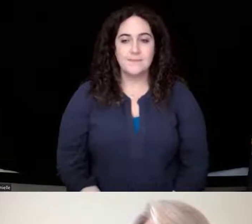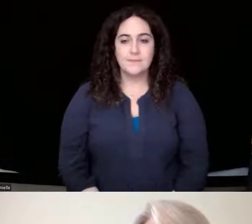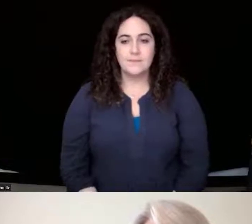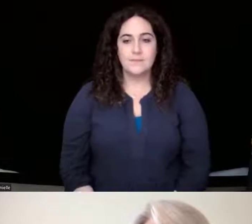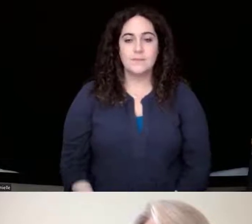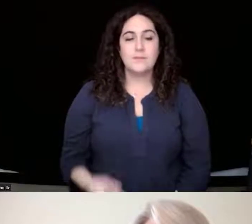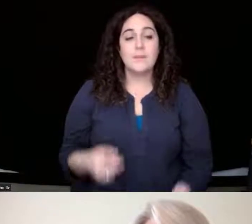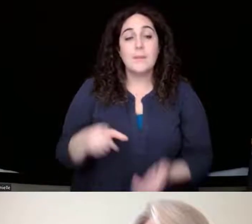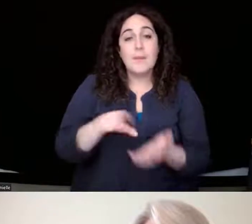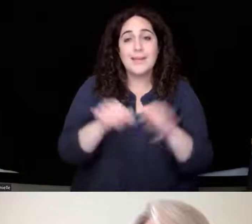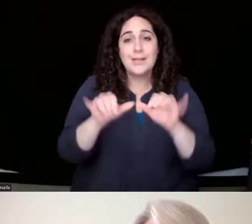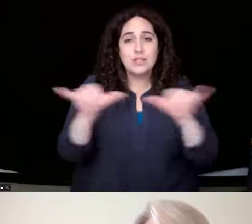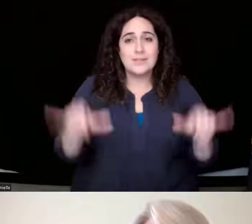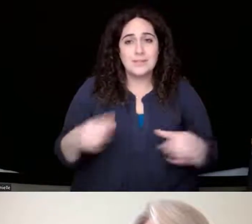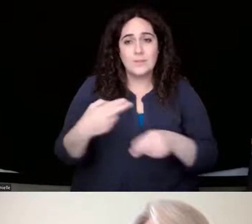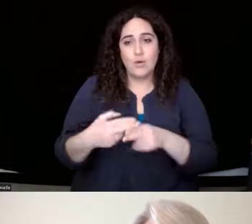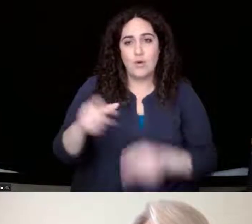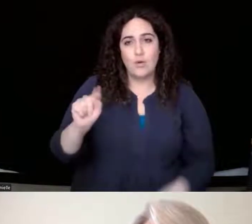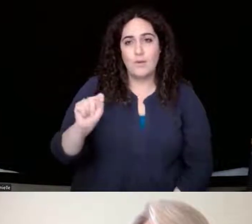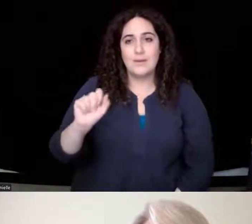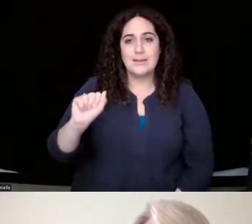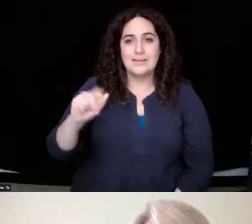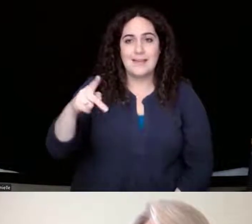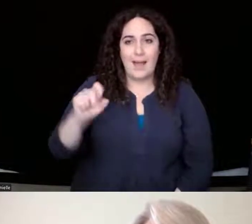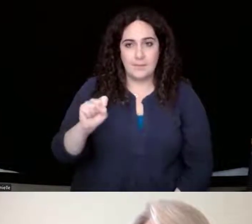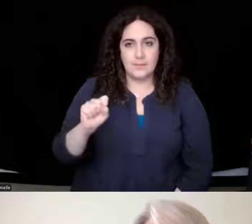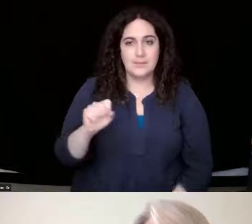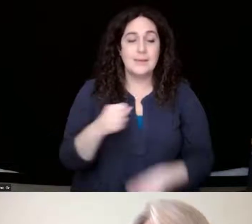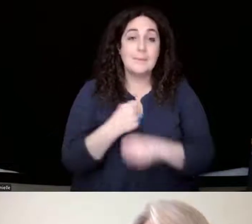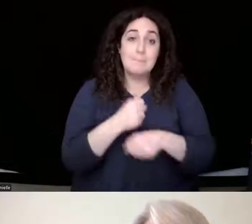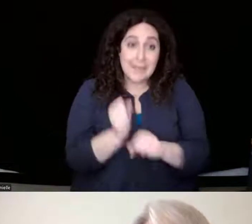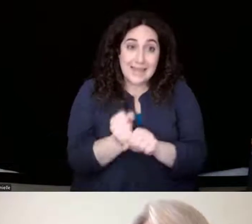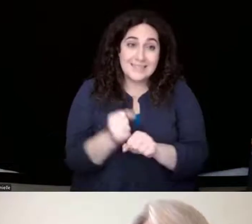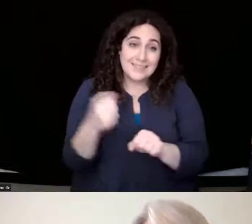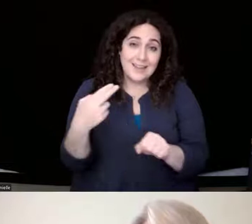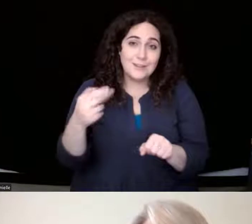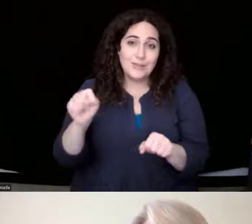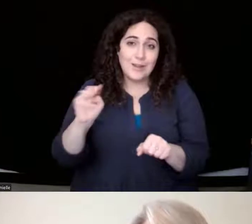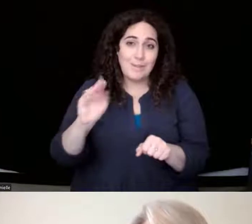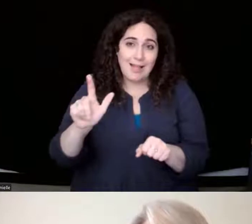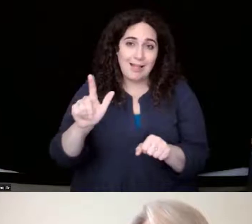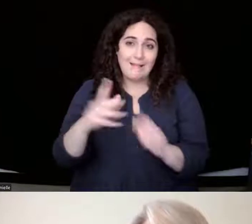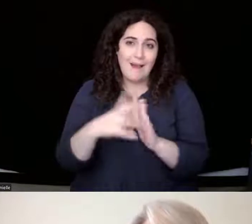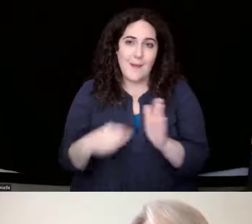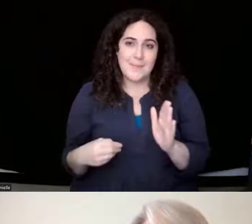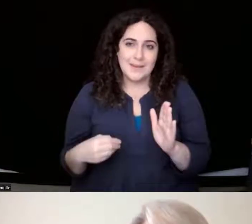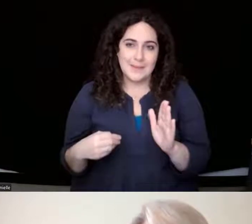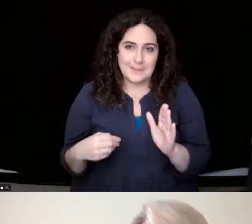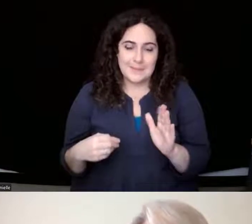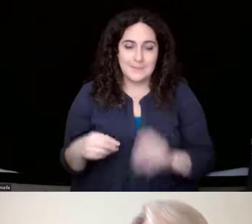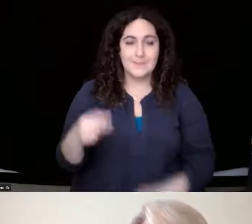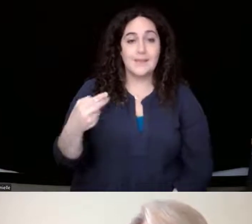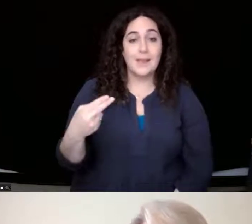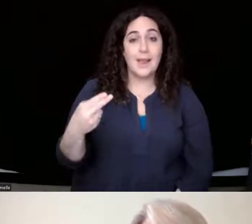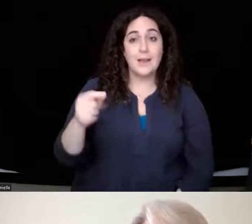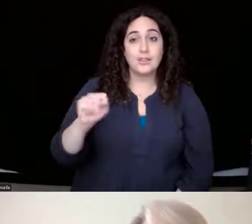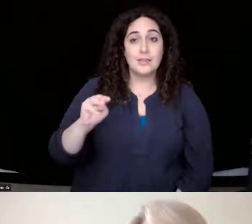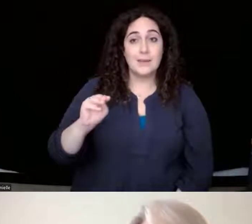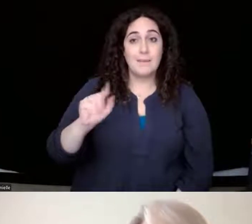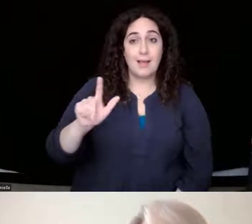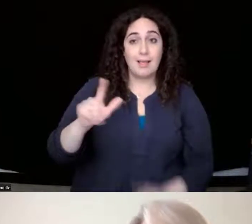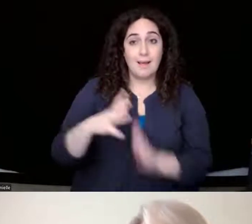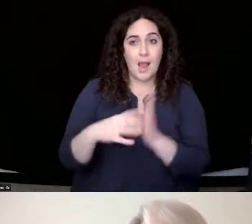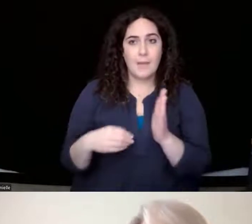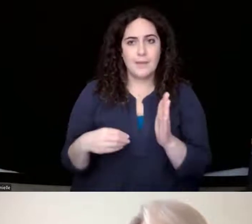TABS, it will create an HTML version of the paper. And the HTML version is a lot more